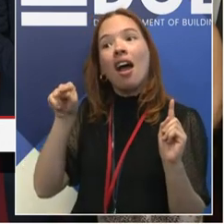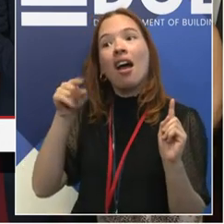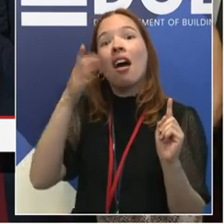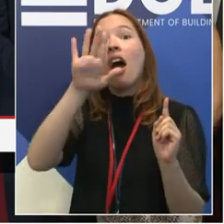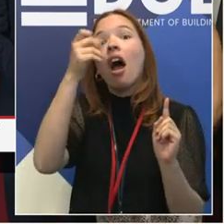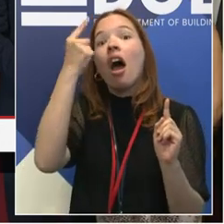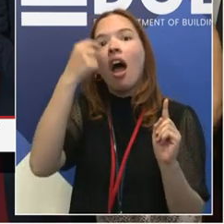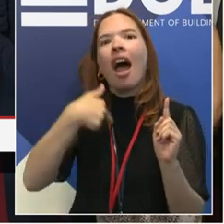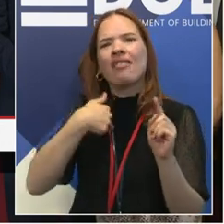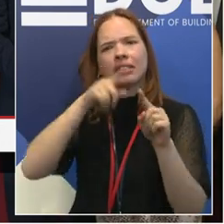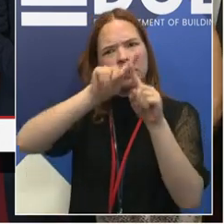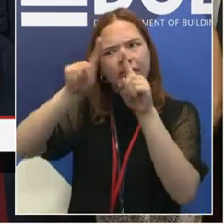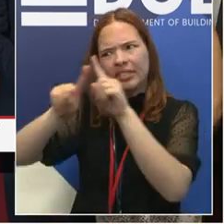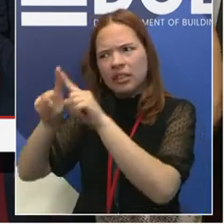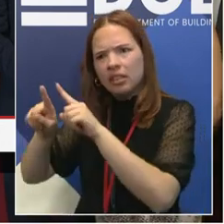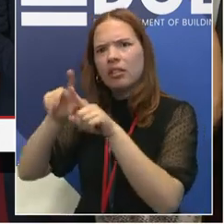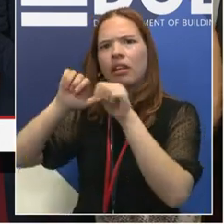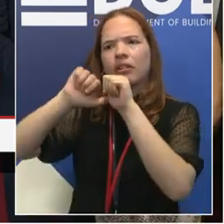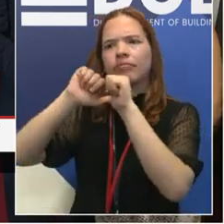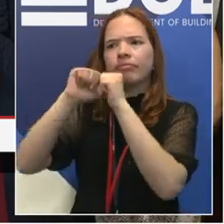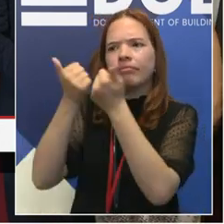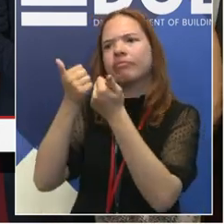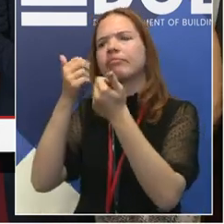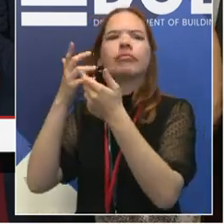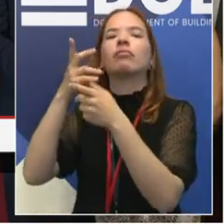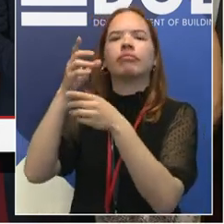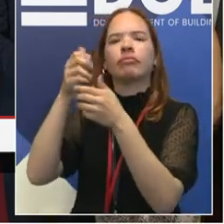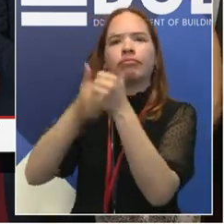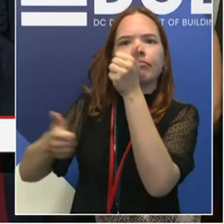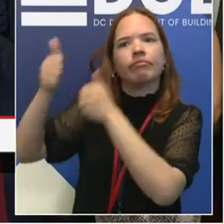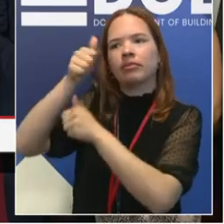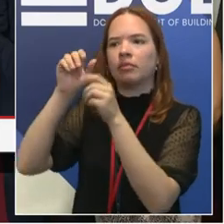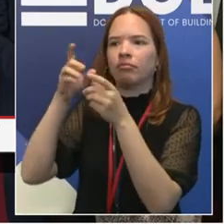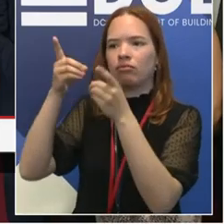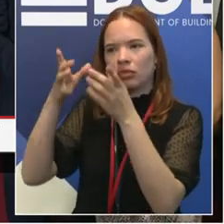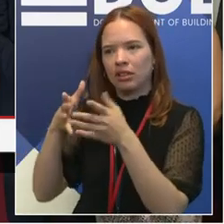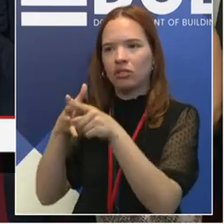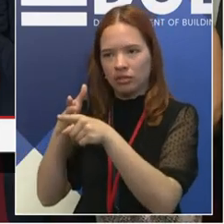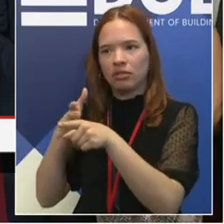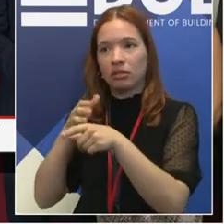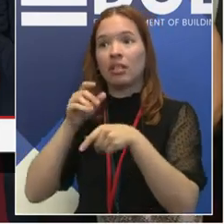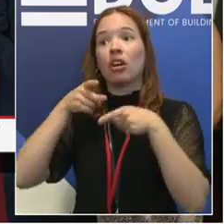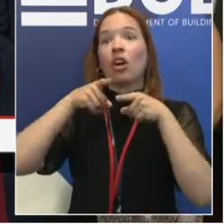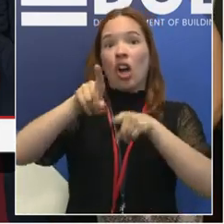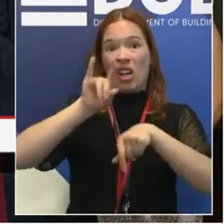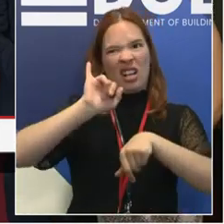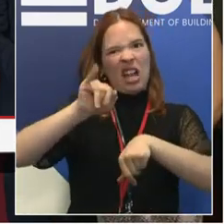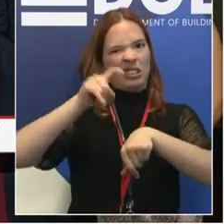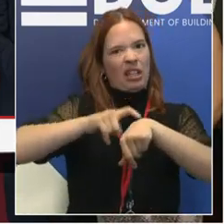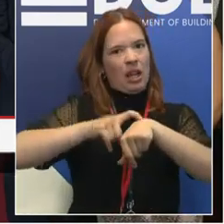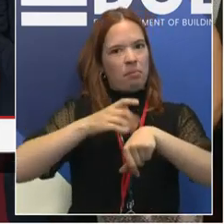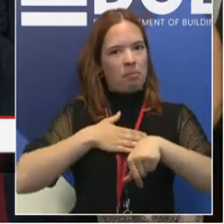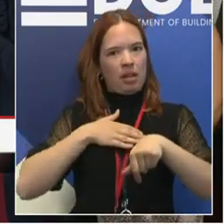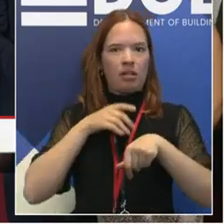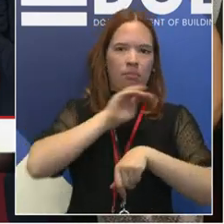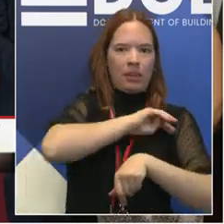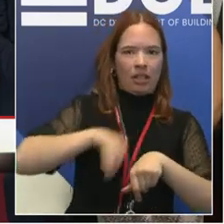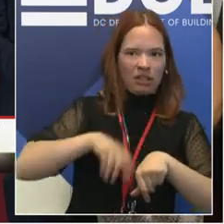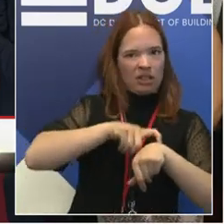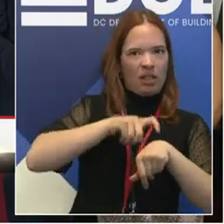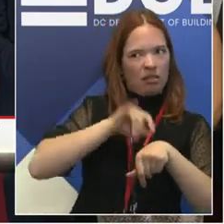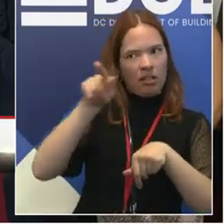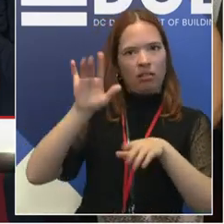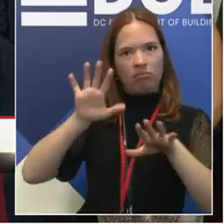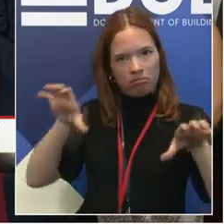my administration. And each time he served with distinction. First, he served as the chairman of the D.C.